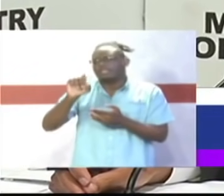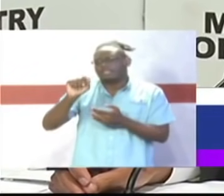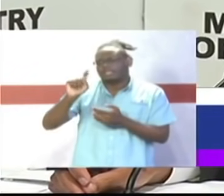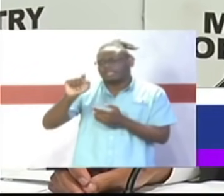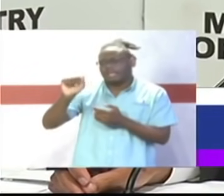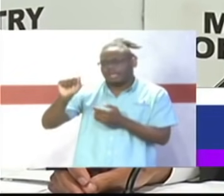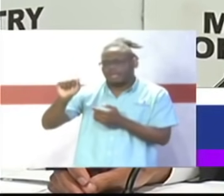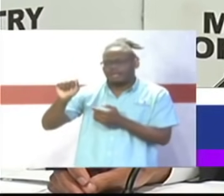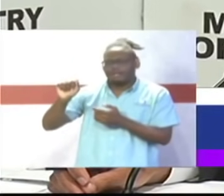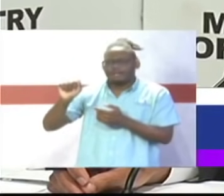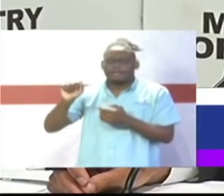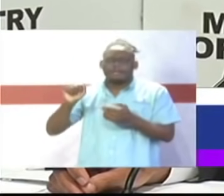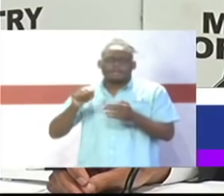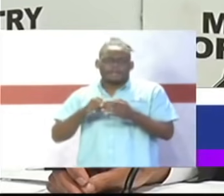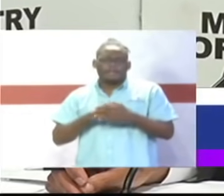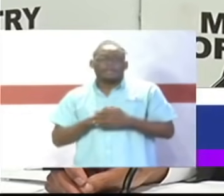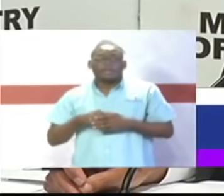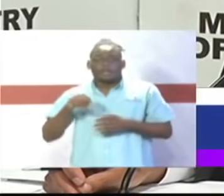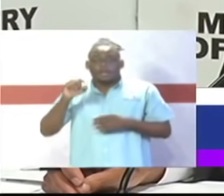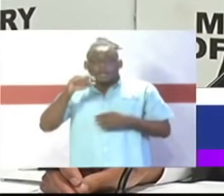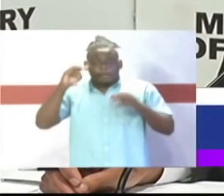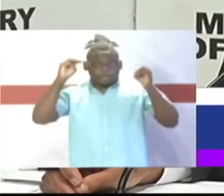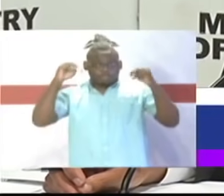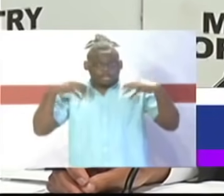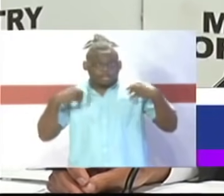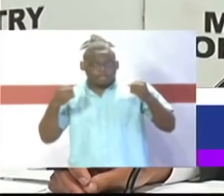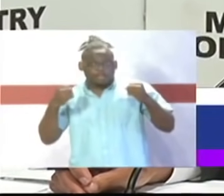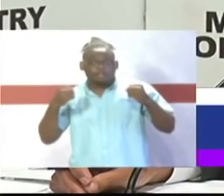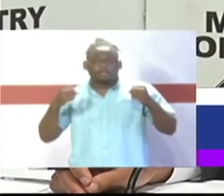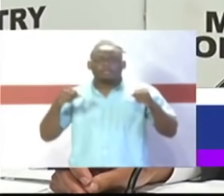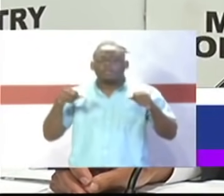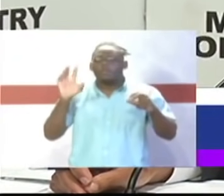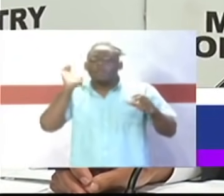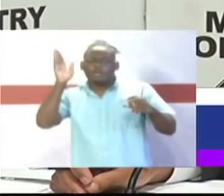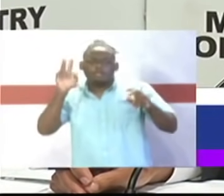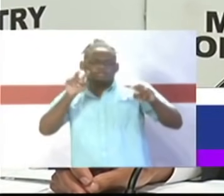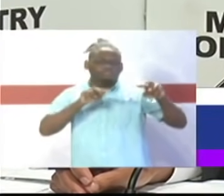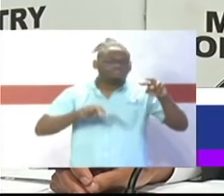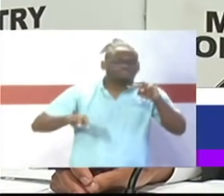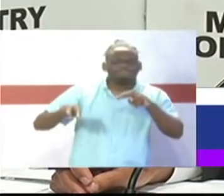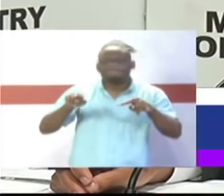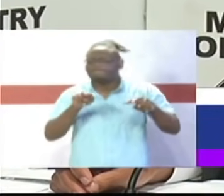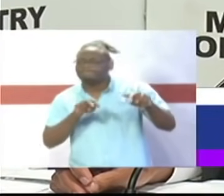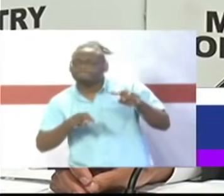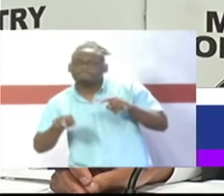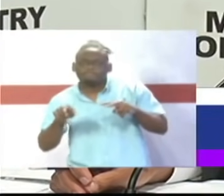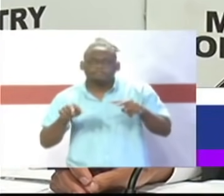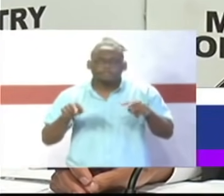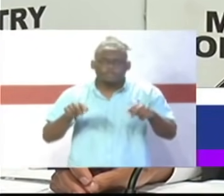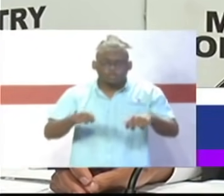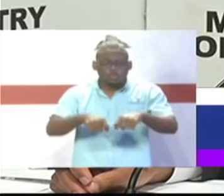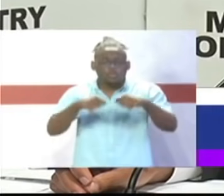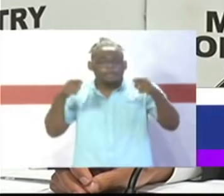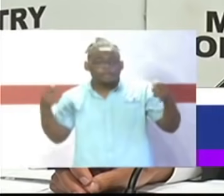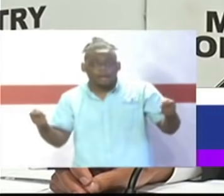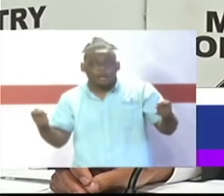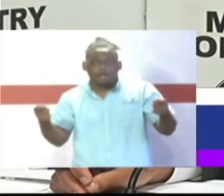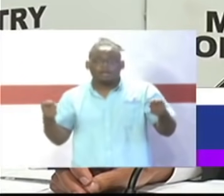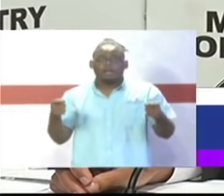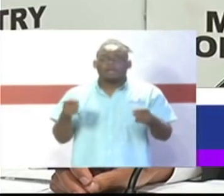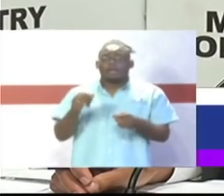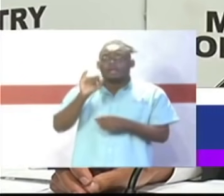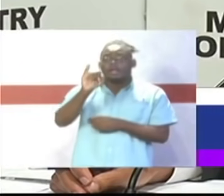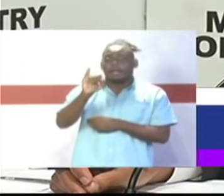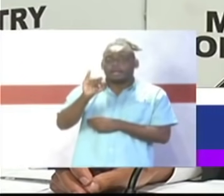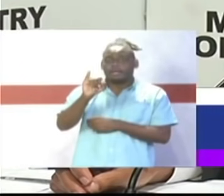technical oversight. And they have reported, as you saw in the papers, there was a report of Irie High School, I think last week. So